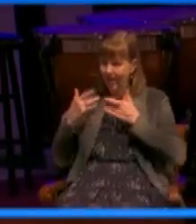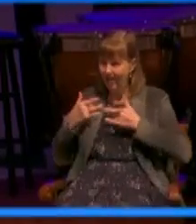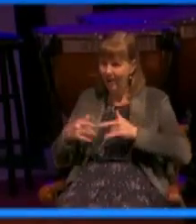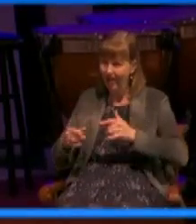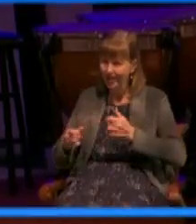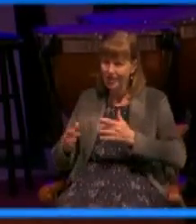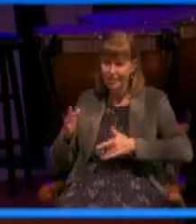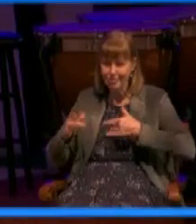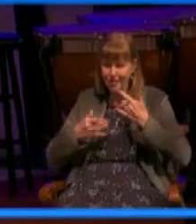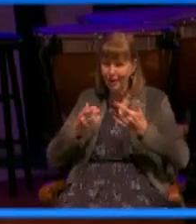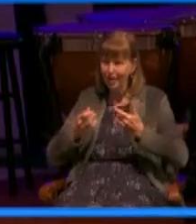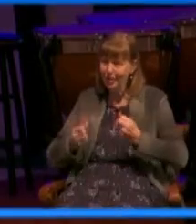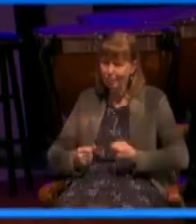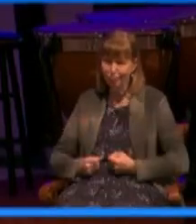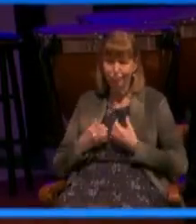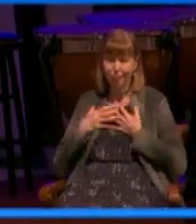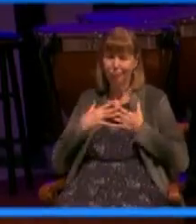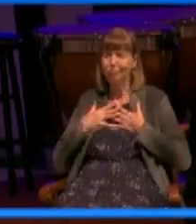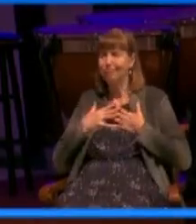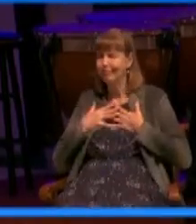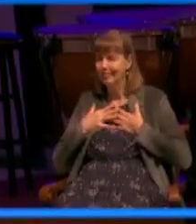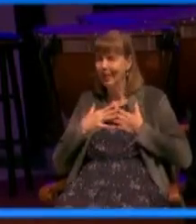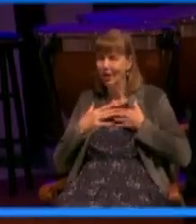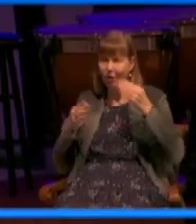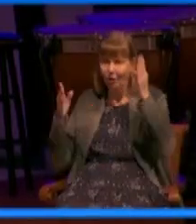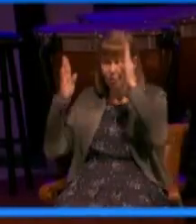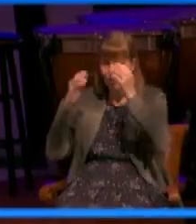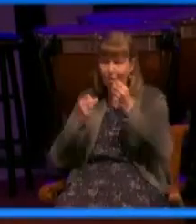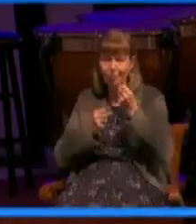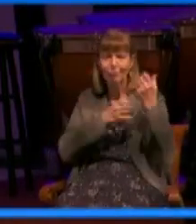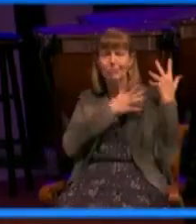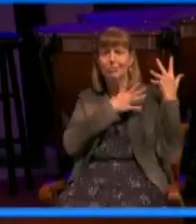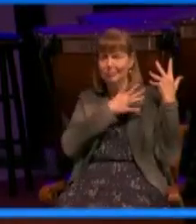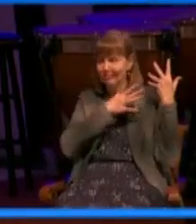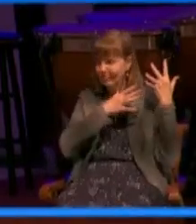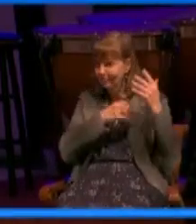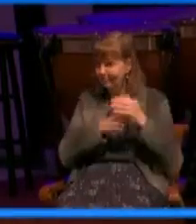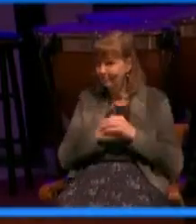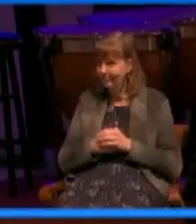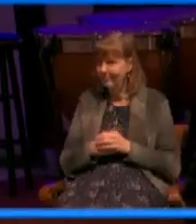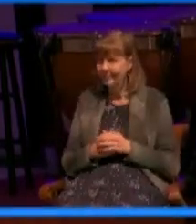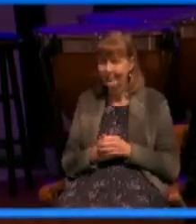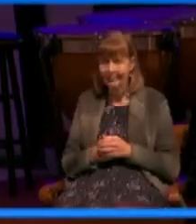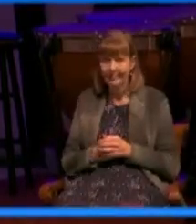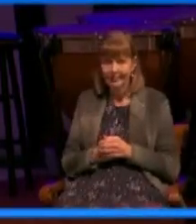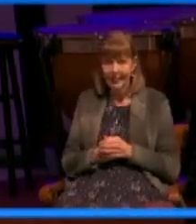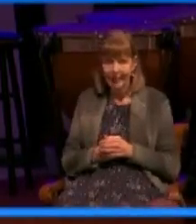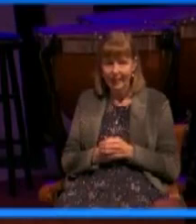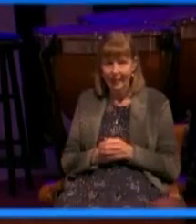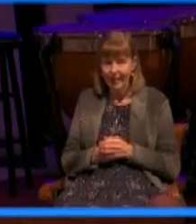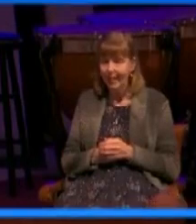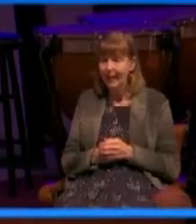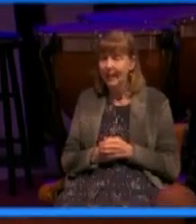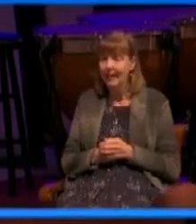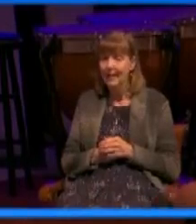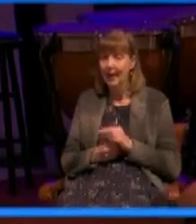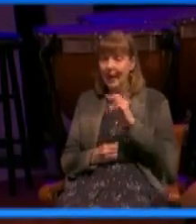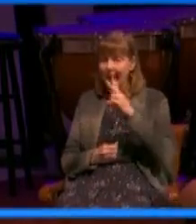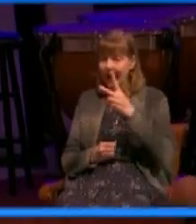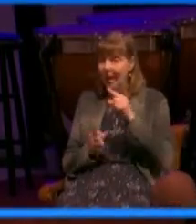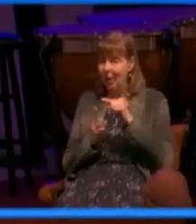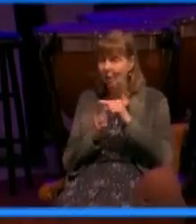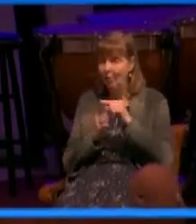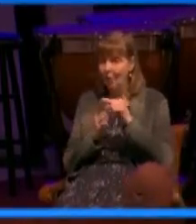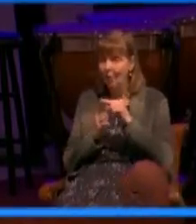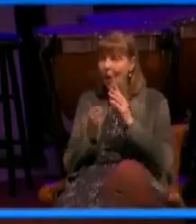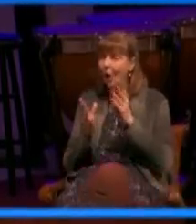live knowing God will keep his word. There's a second truth I want you to see from this text that helps us, and that's simply this. I want you to